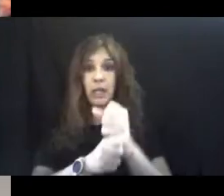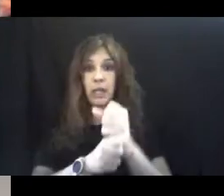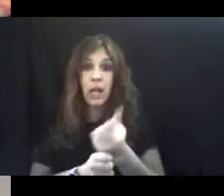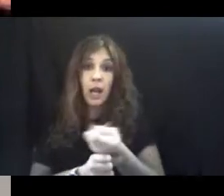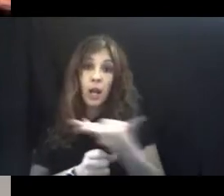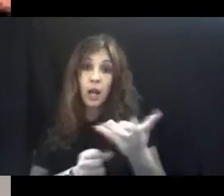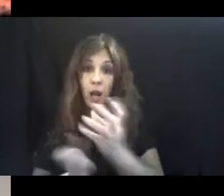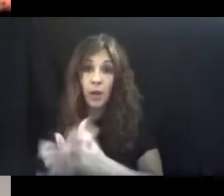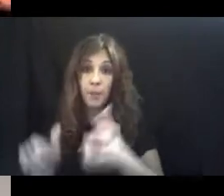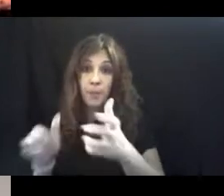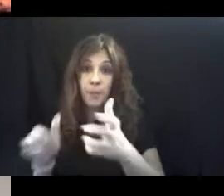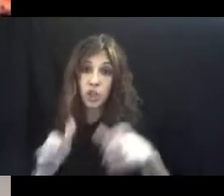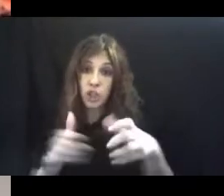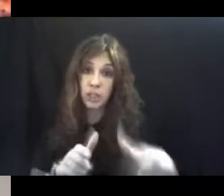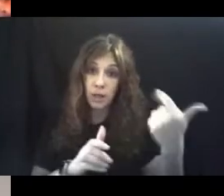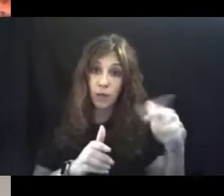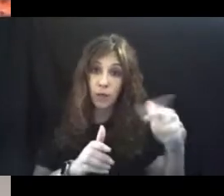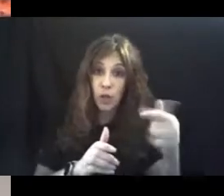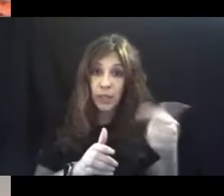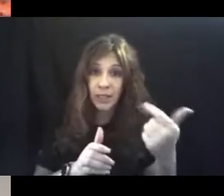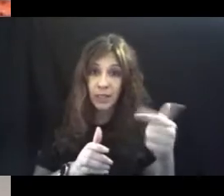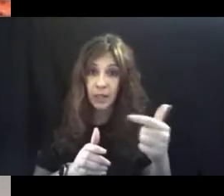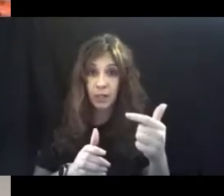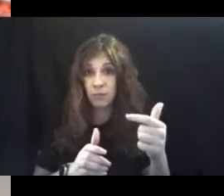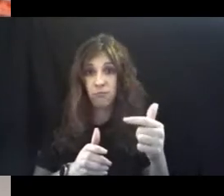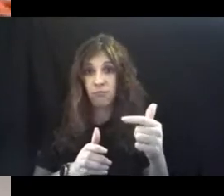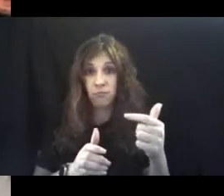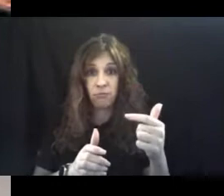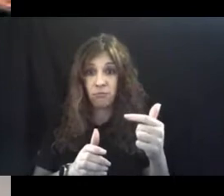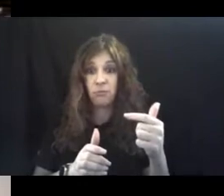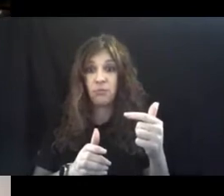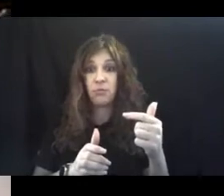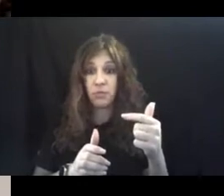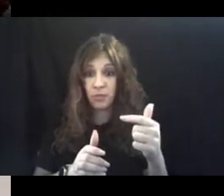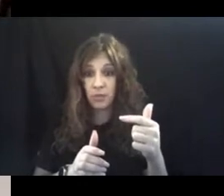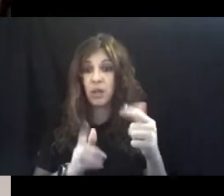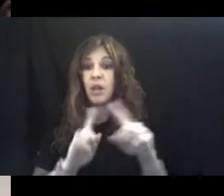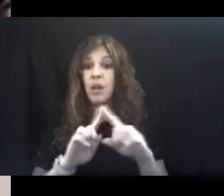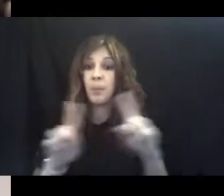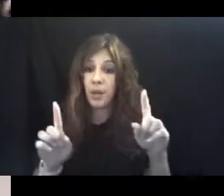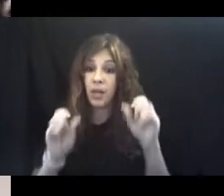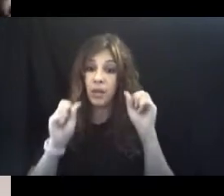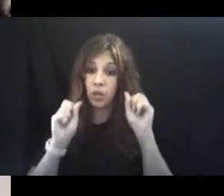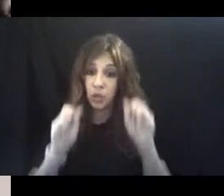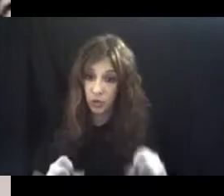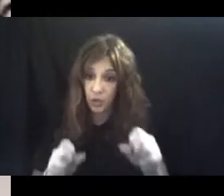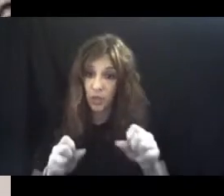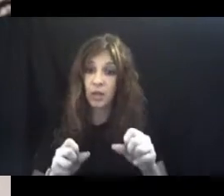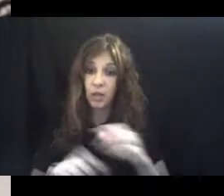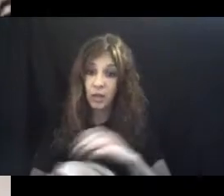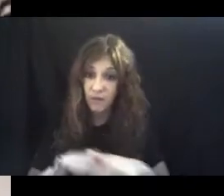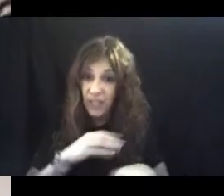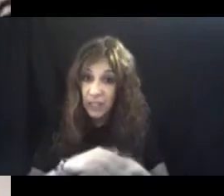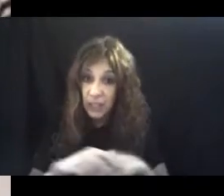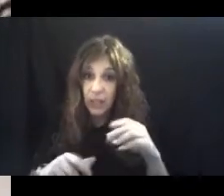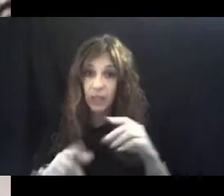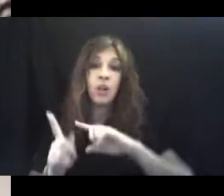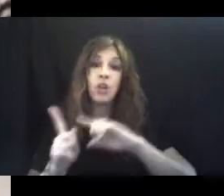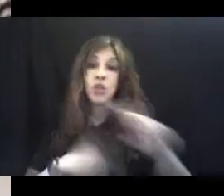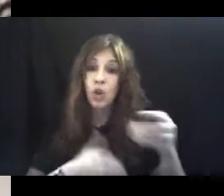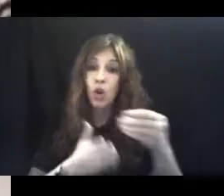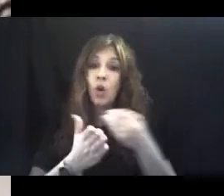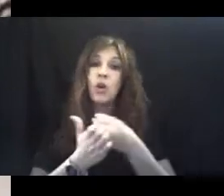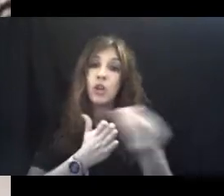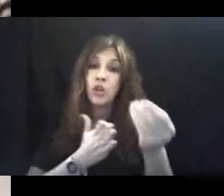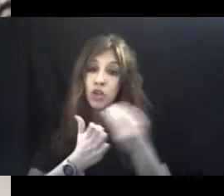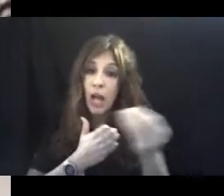of bunches of greens or something, but it would be convenient to be able to shop, eat and shop and keep the money